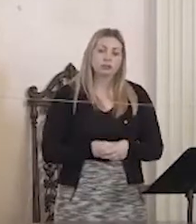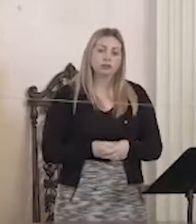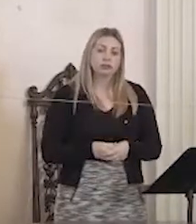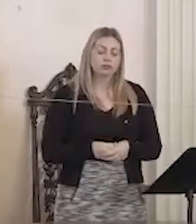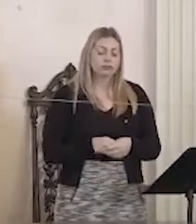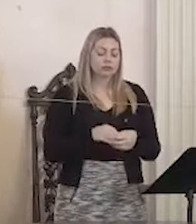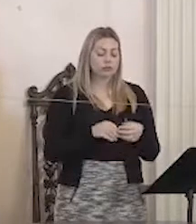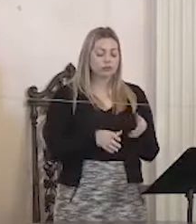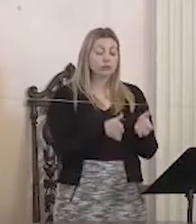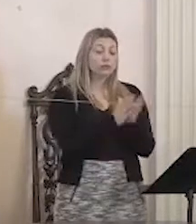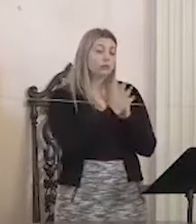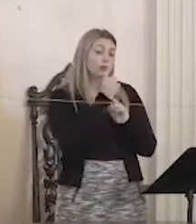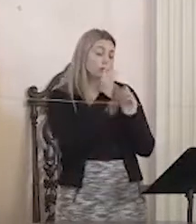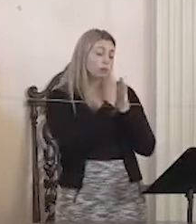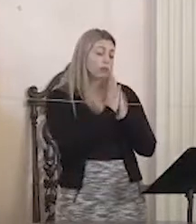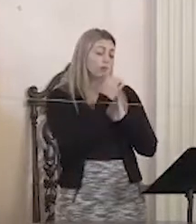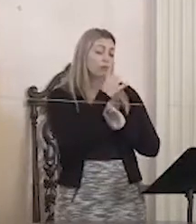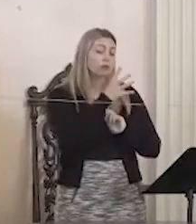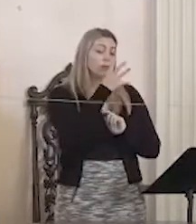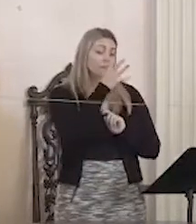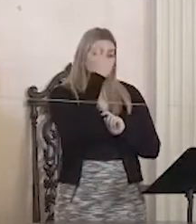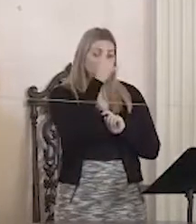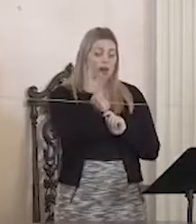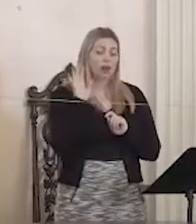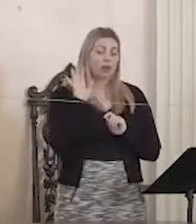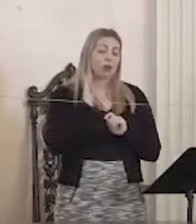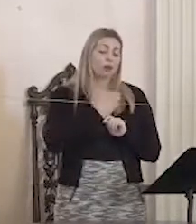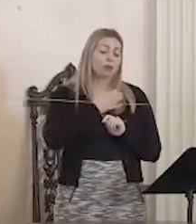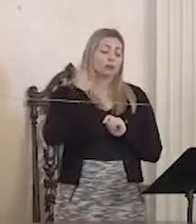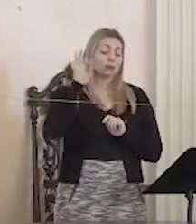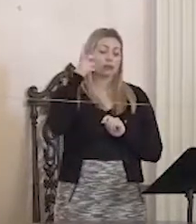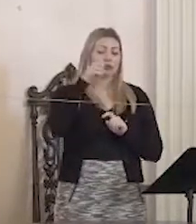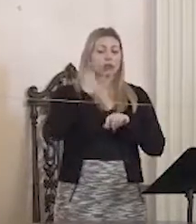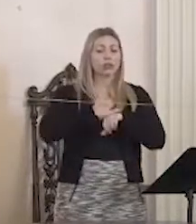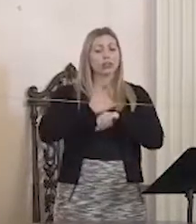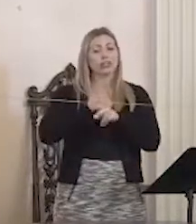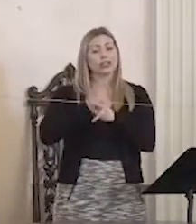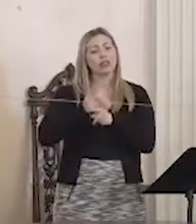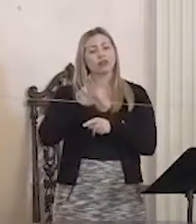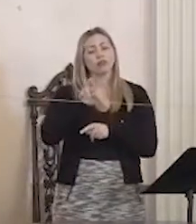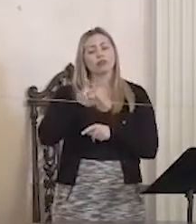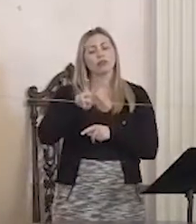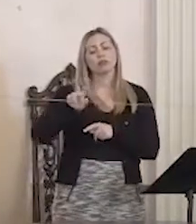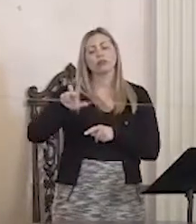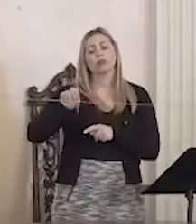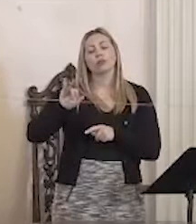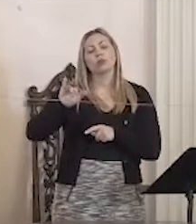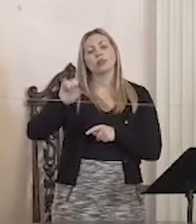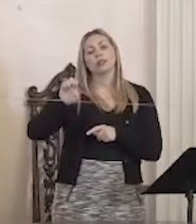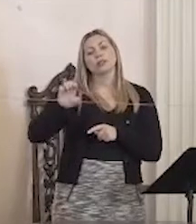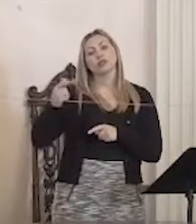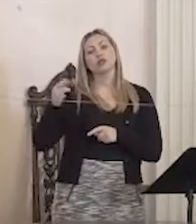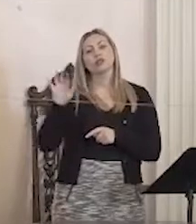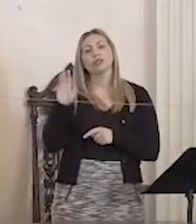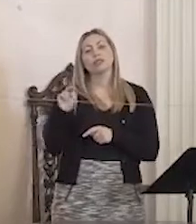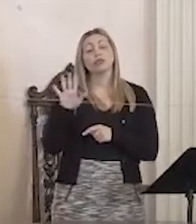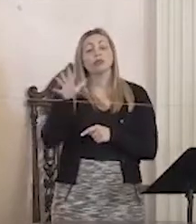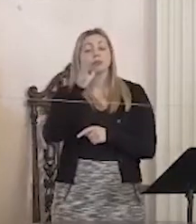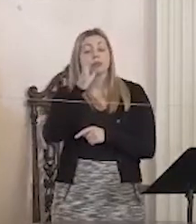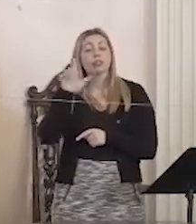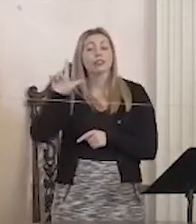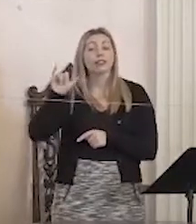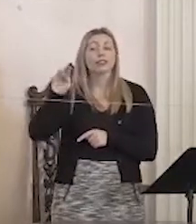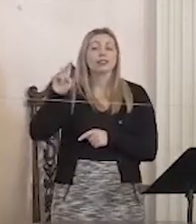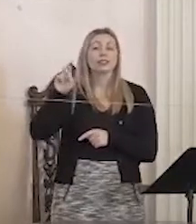And we ask for prayers for the mother of our Minister of Congregational Care, Reverend Louise Green. Her mother, Lindsay,